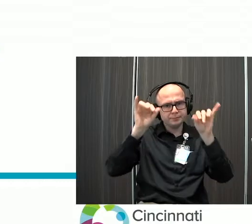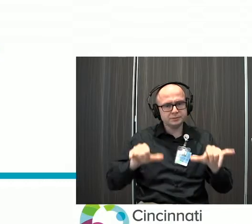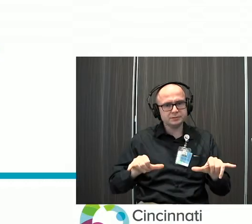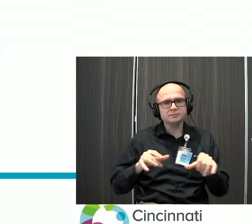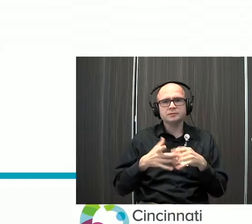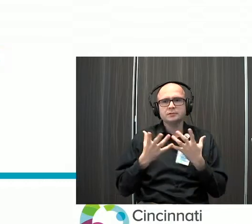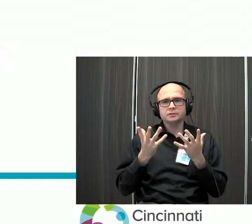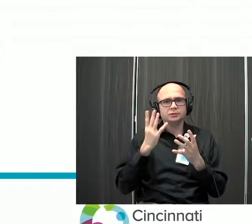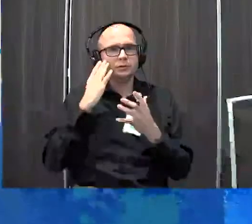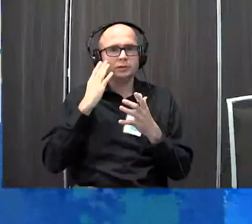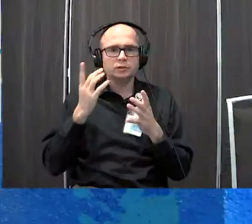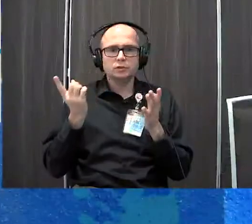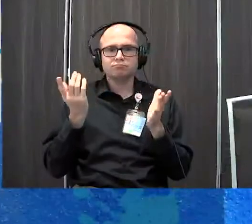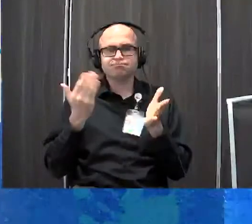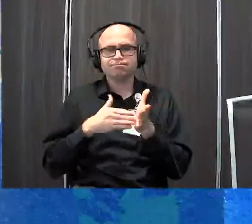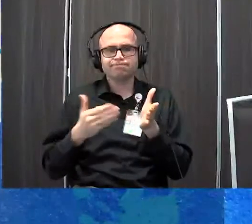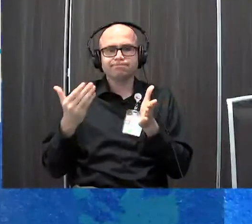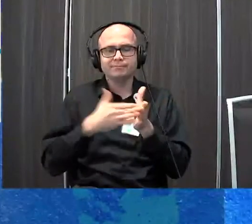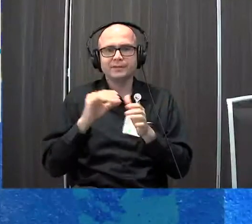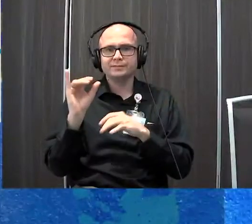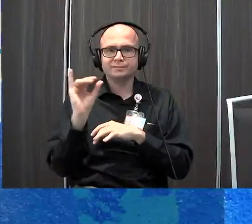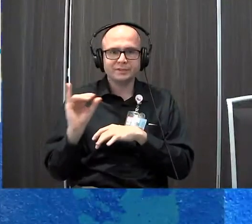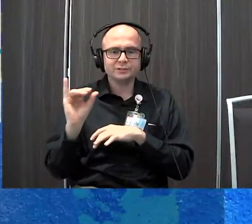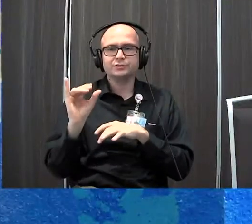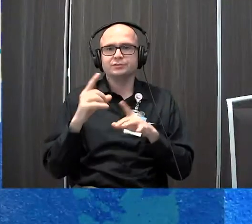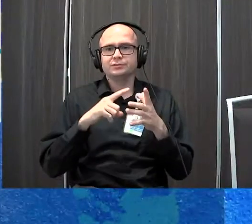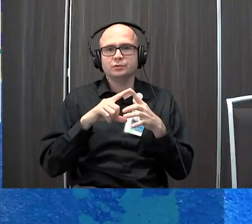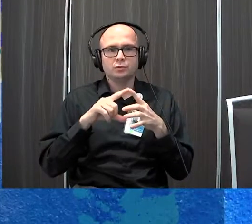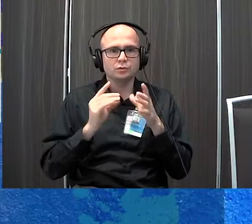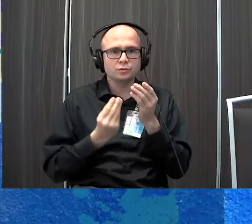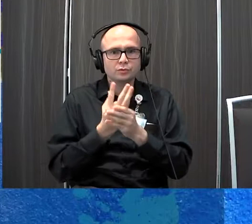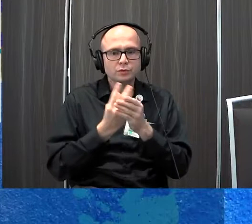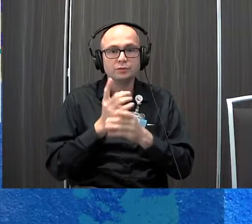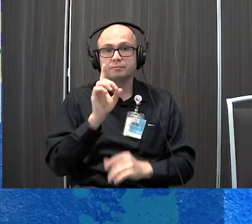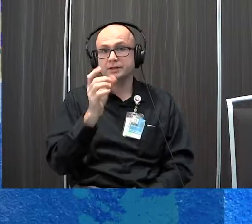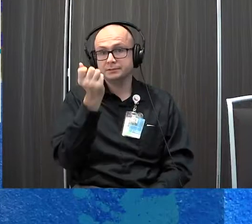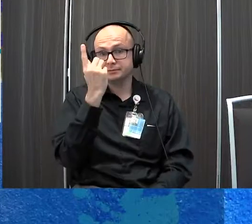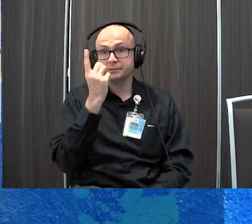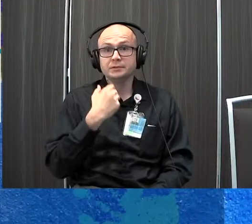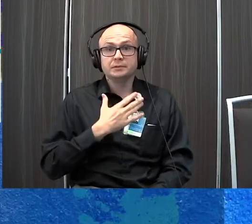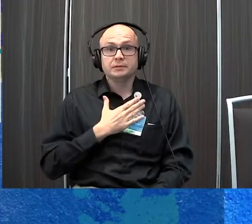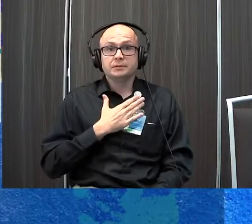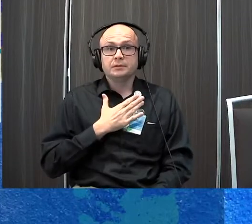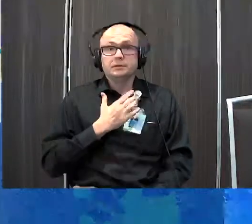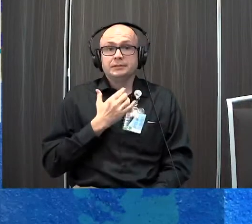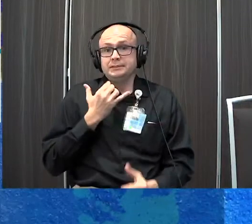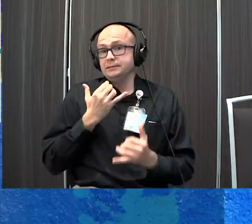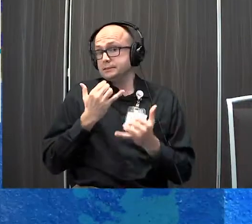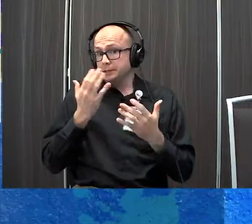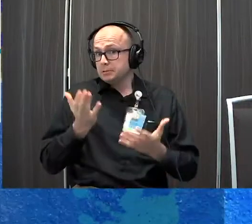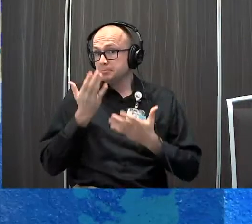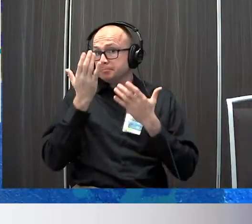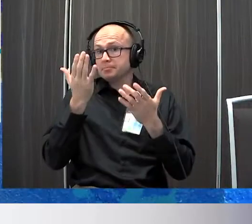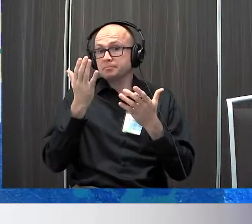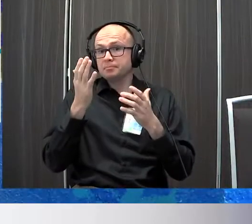causing recurrent infections or being related to growth. However, what I would propose today is that